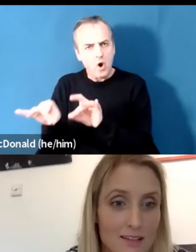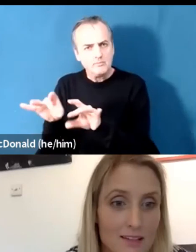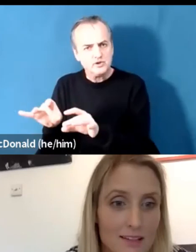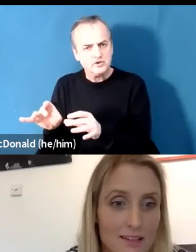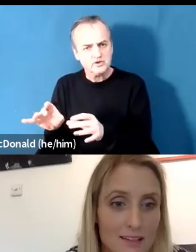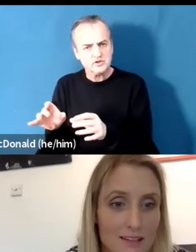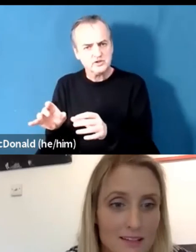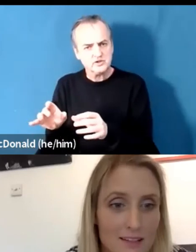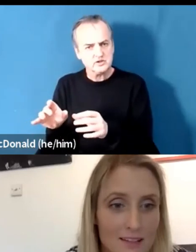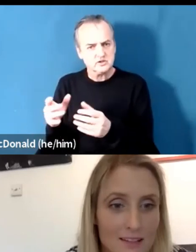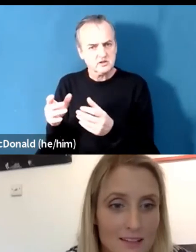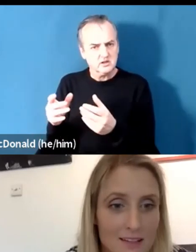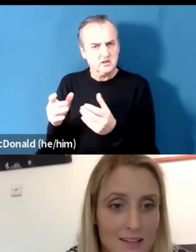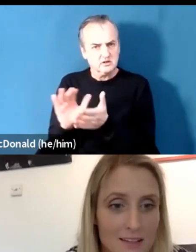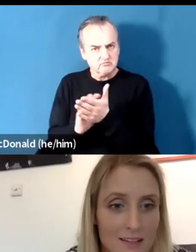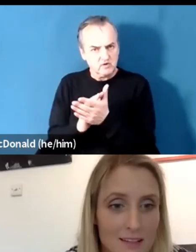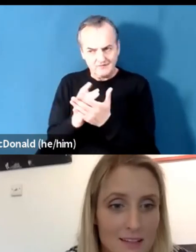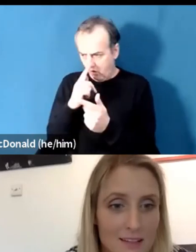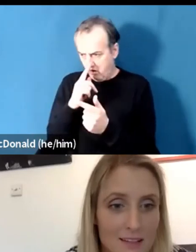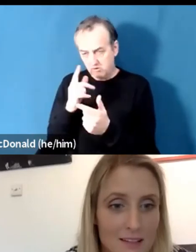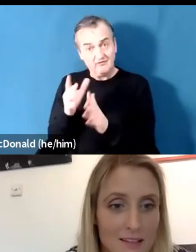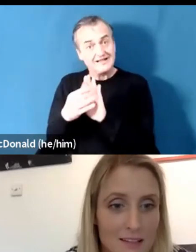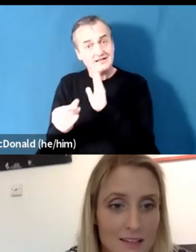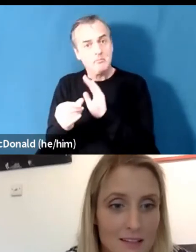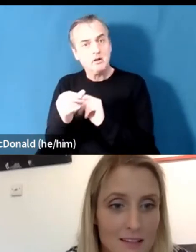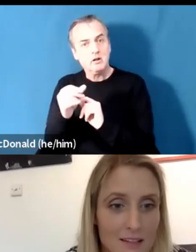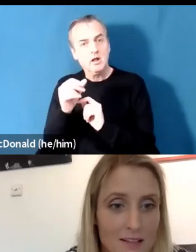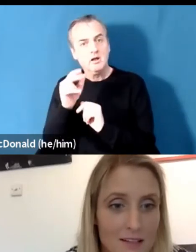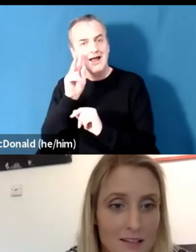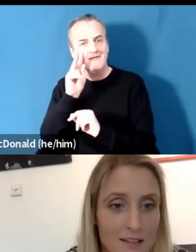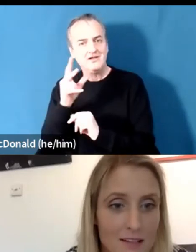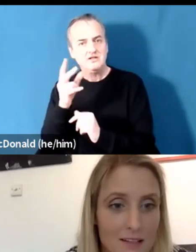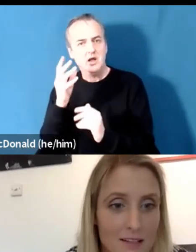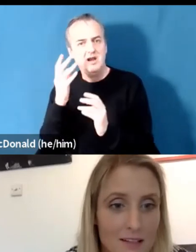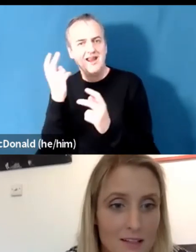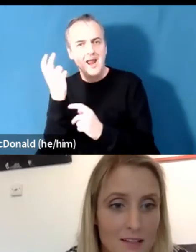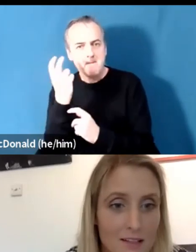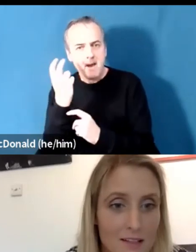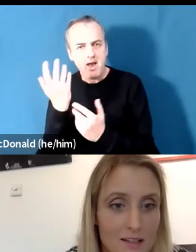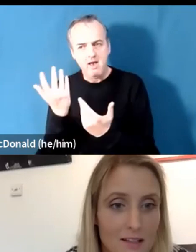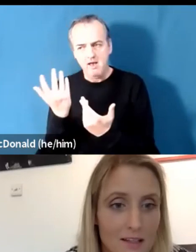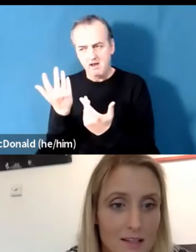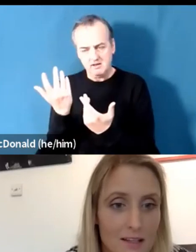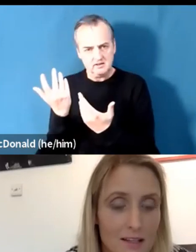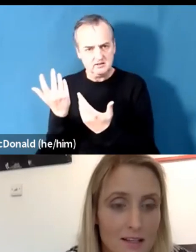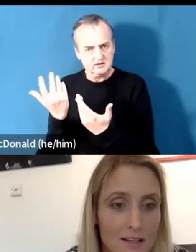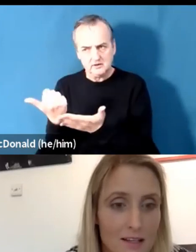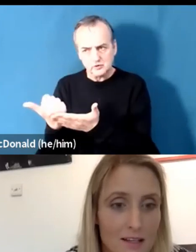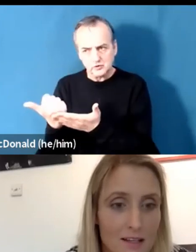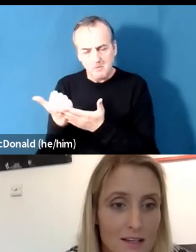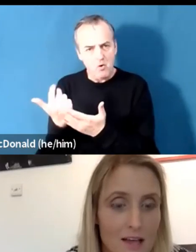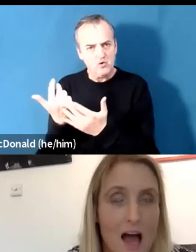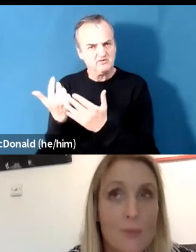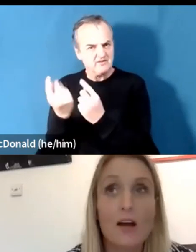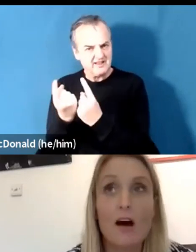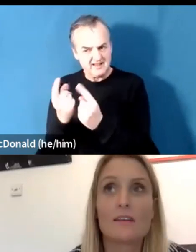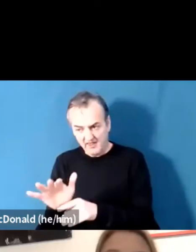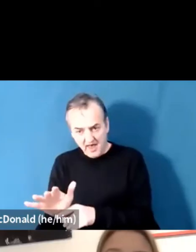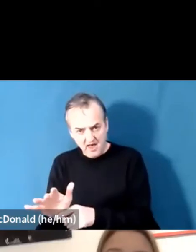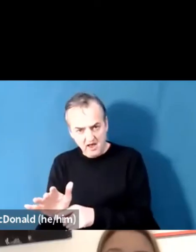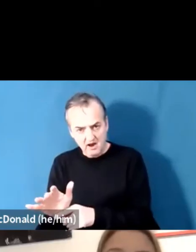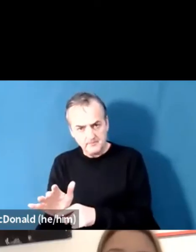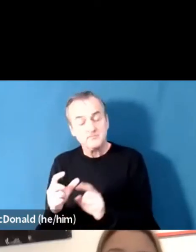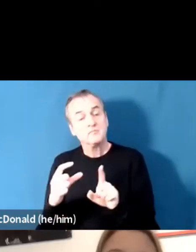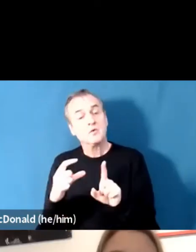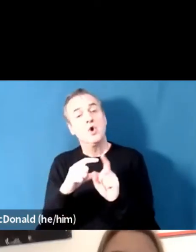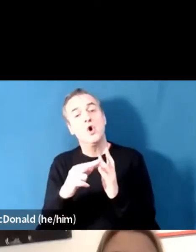are the provision for accessibility for visually impaired people, and all the different aspects in terms of TV as well? I mean,